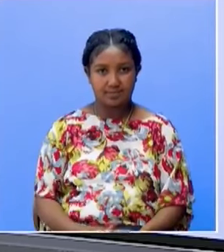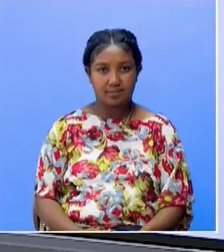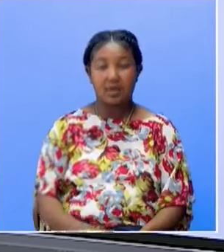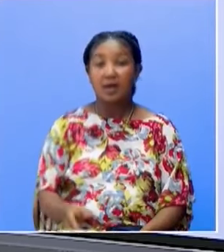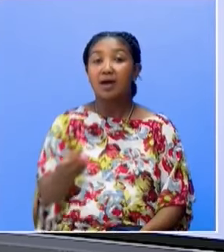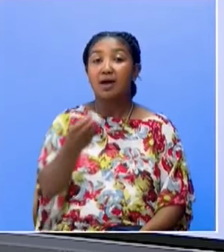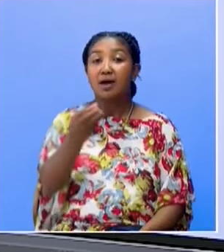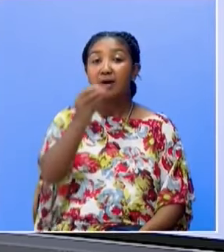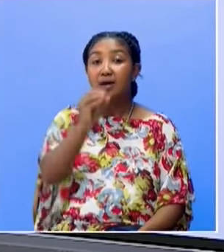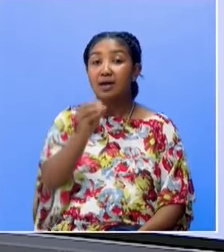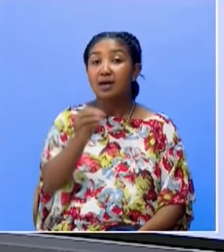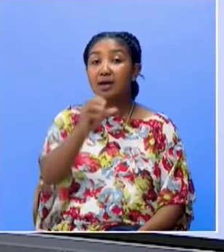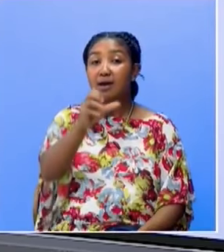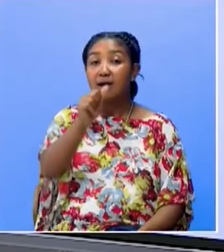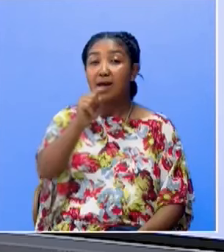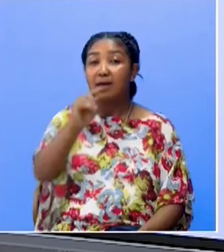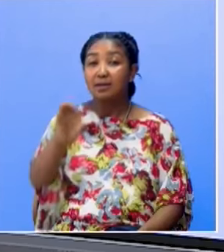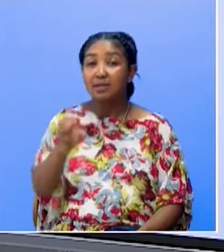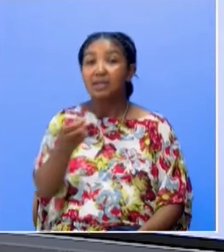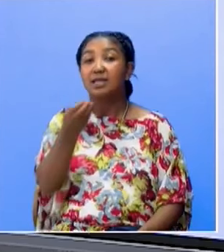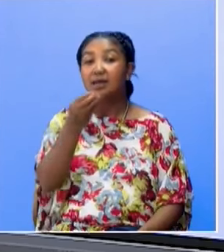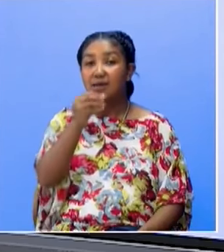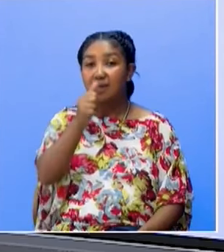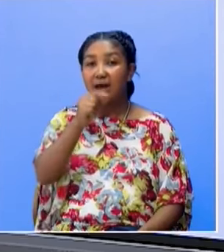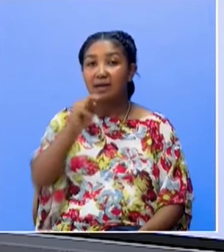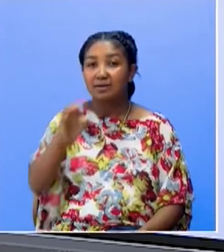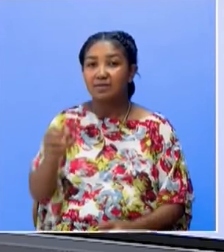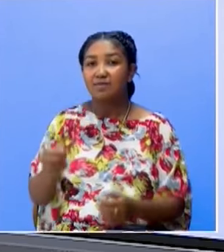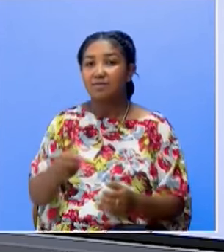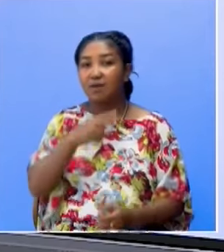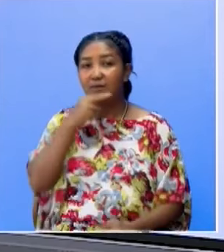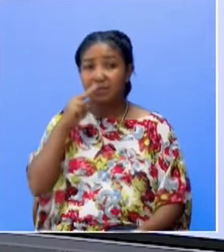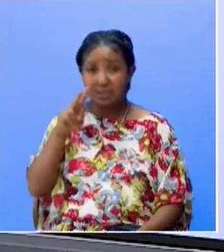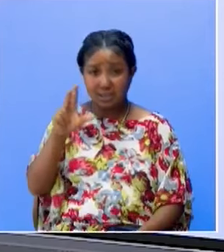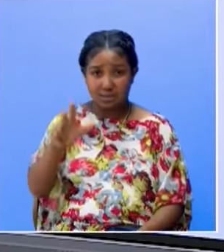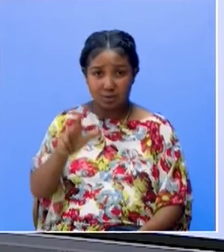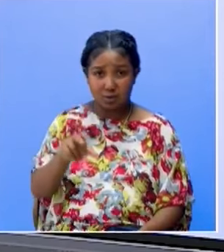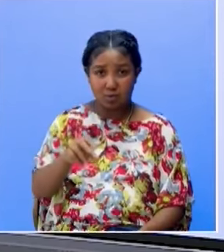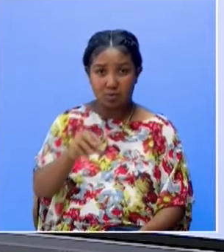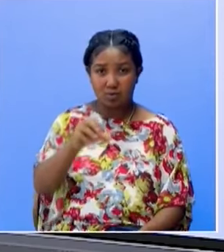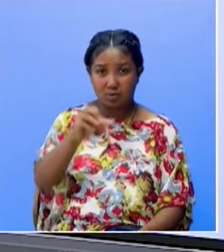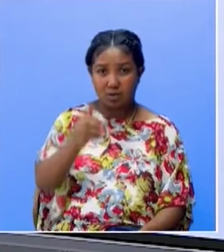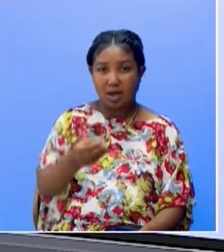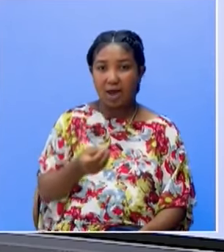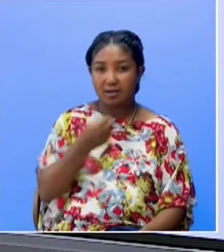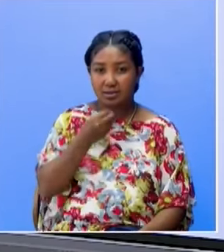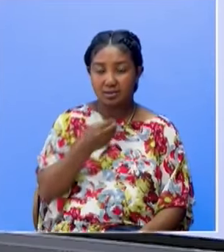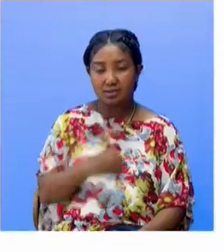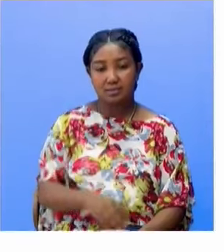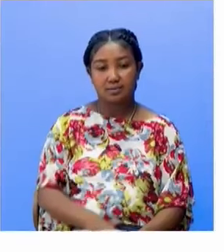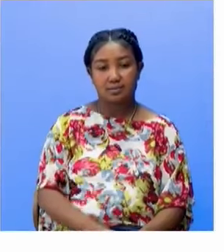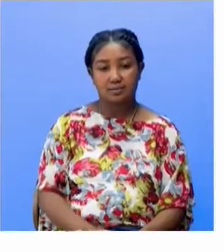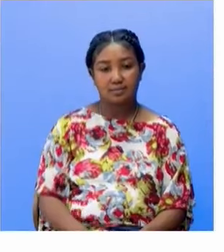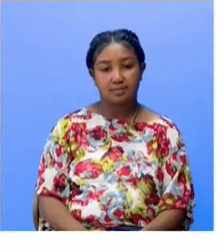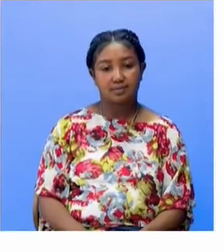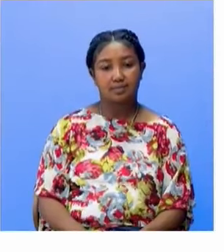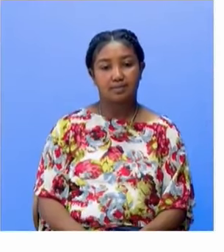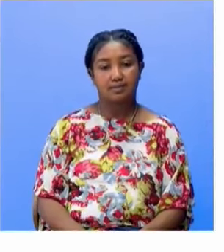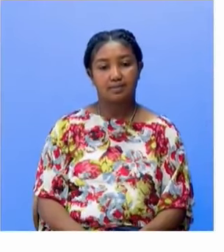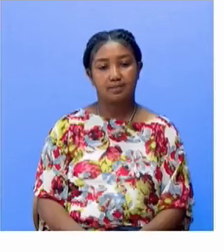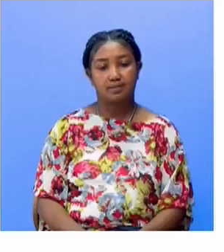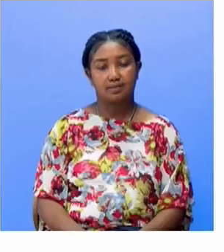eat? What about the verb form of ate? That is eat, yeah? Eat. Good. Did they eat